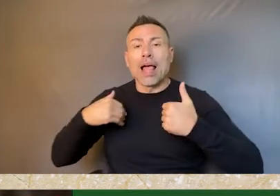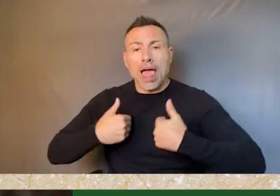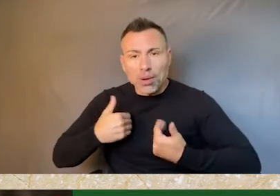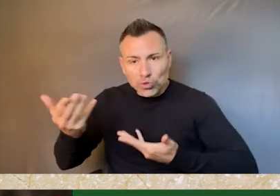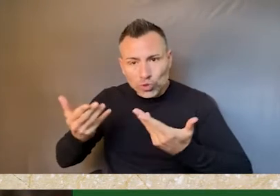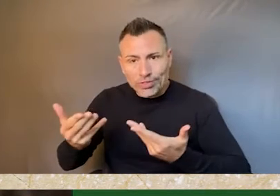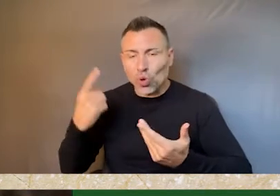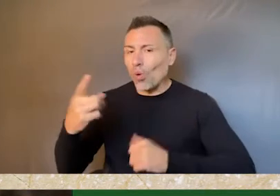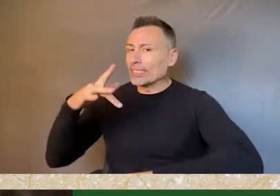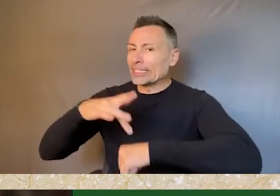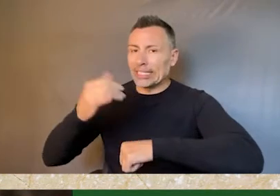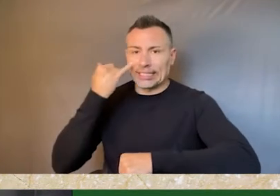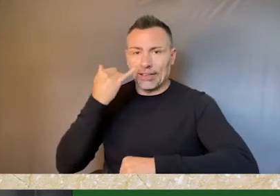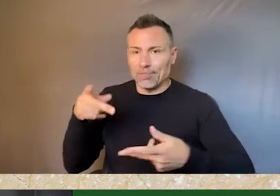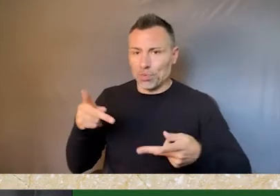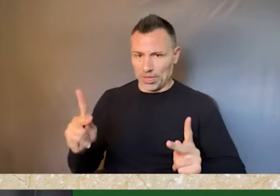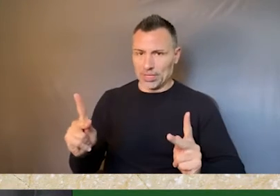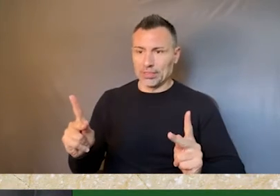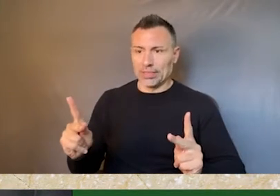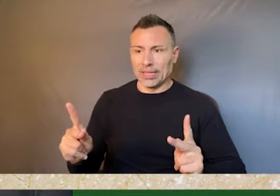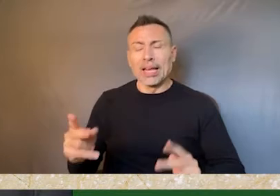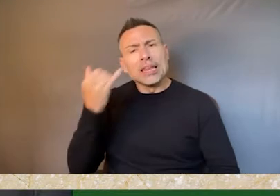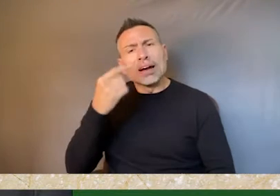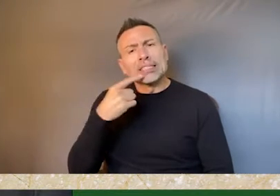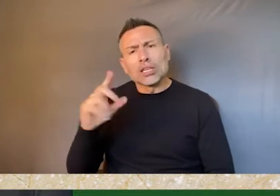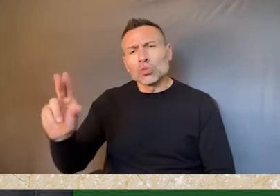And don't take it personally if I ask you not to.